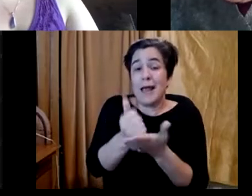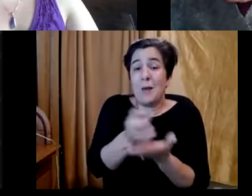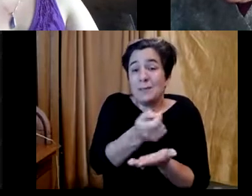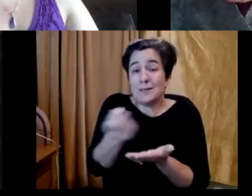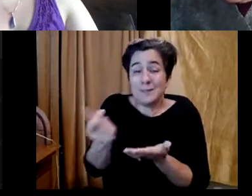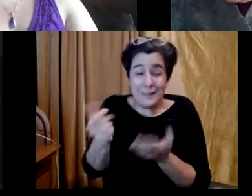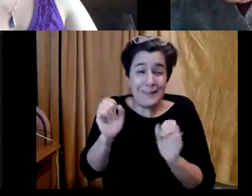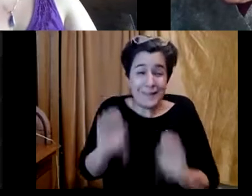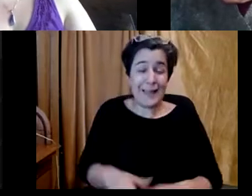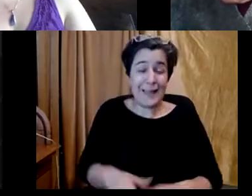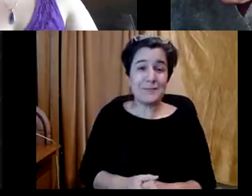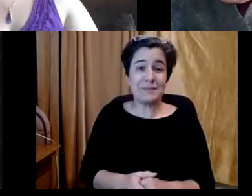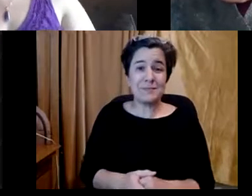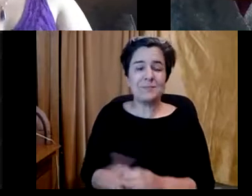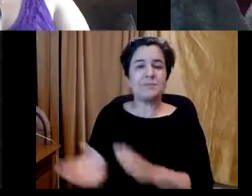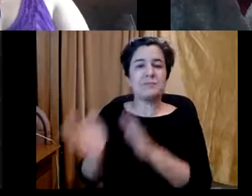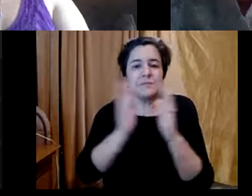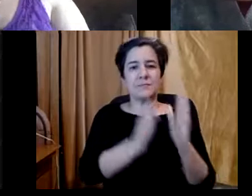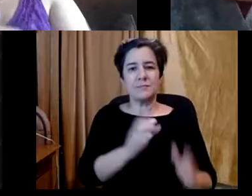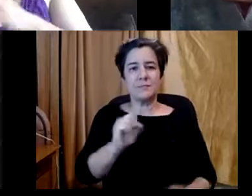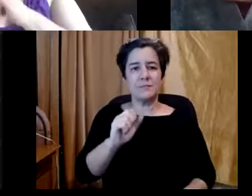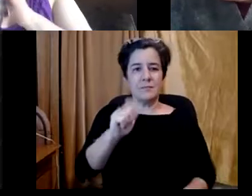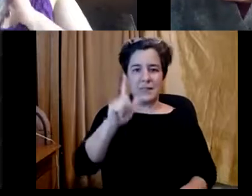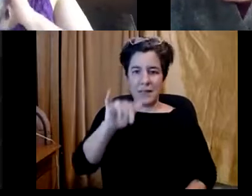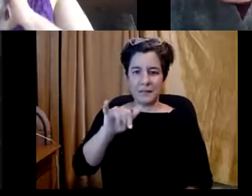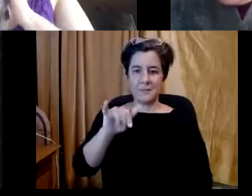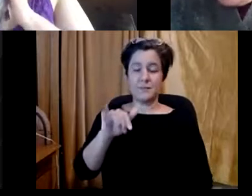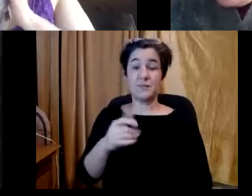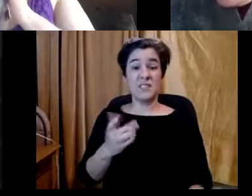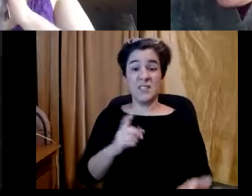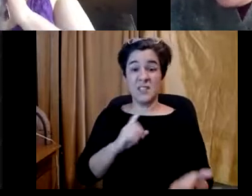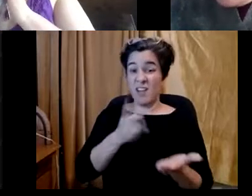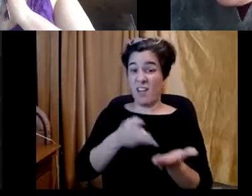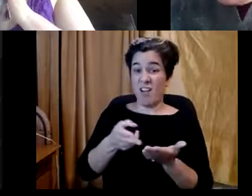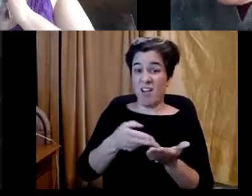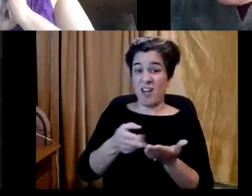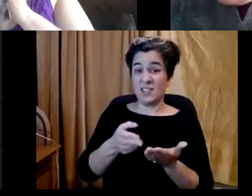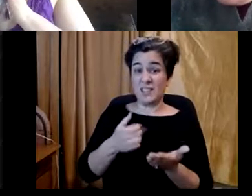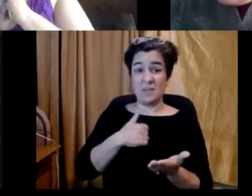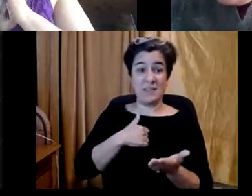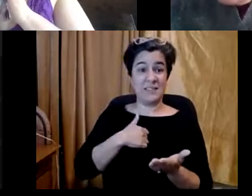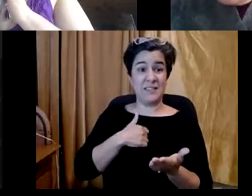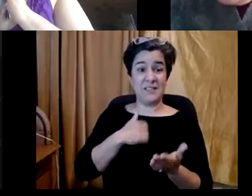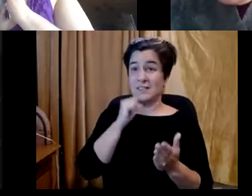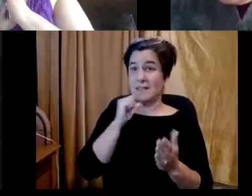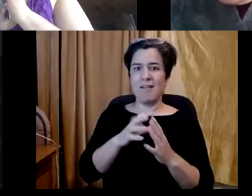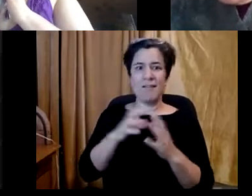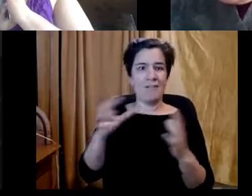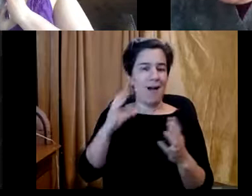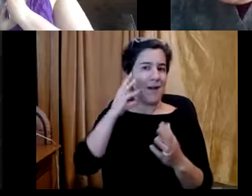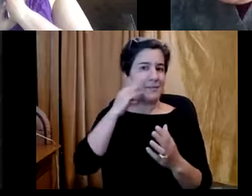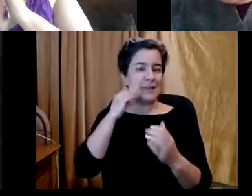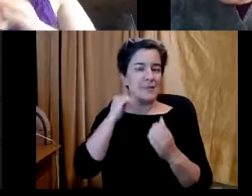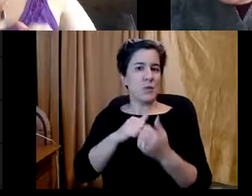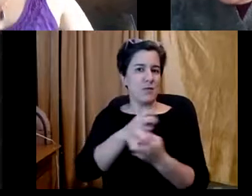Sally. Hi. So again, I haven't had a lot of personal experience with toxic relationships or narcissists. I